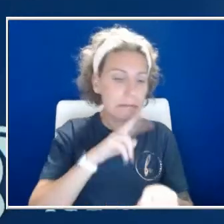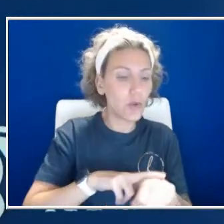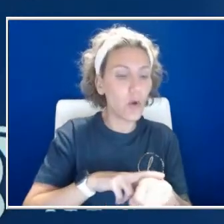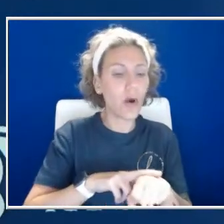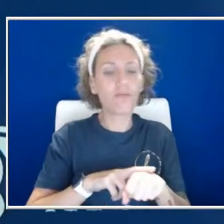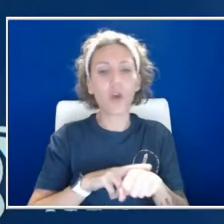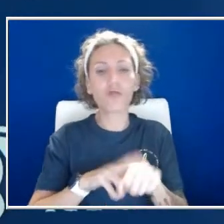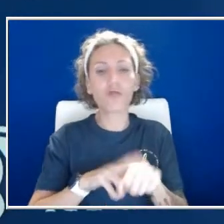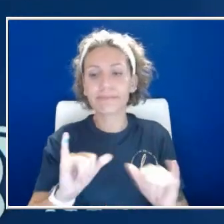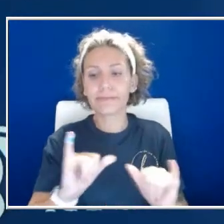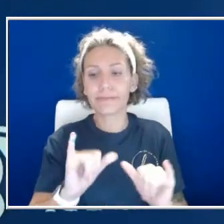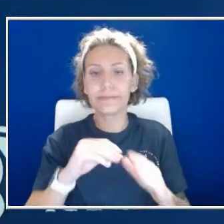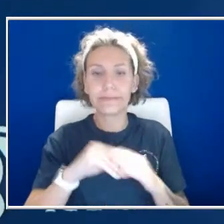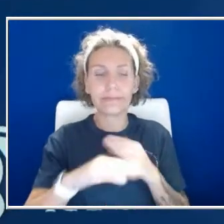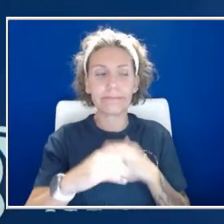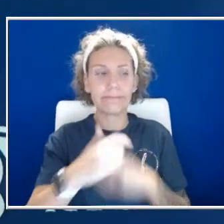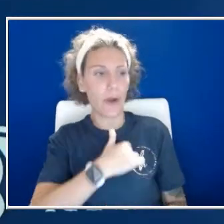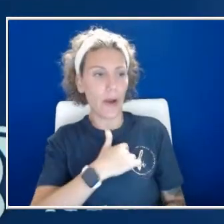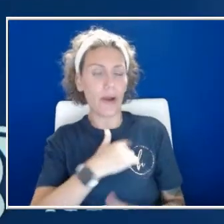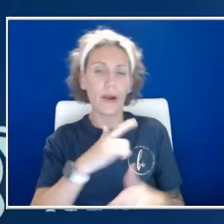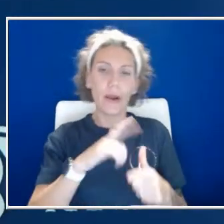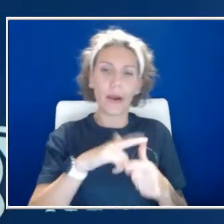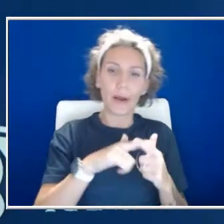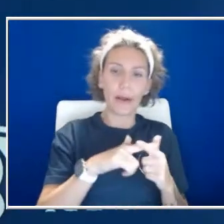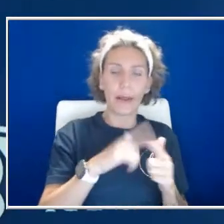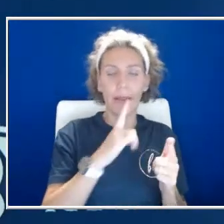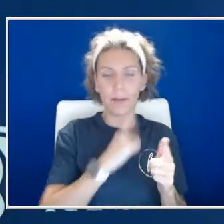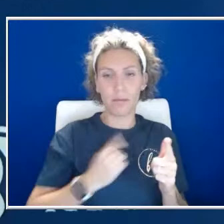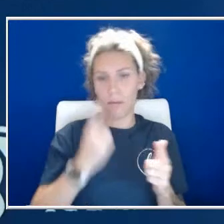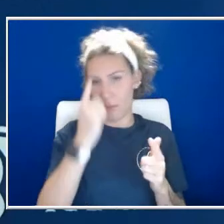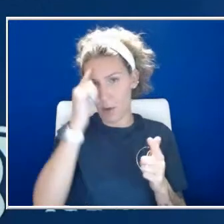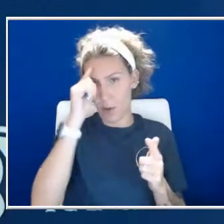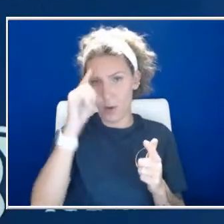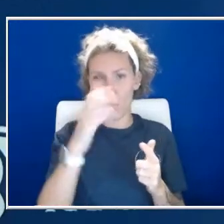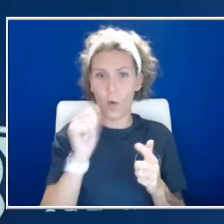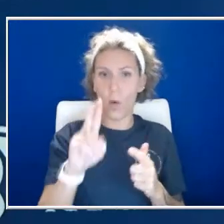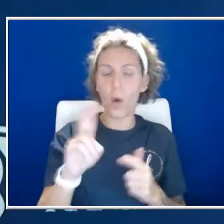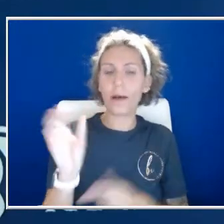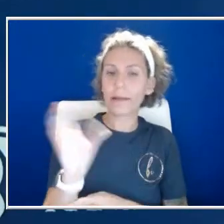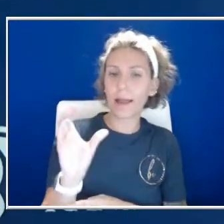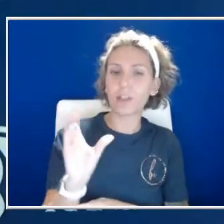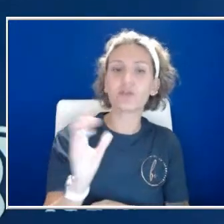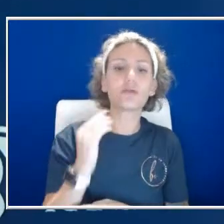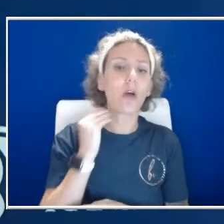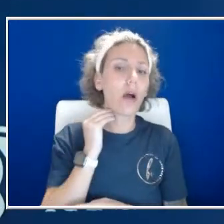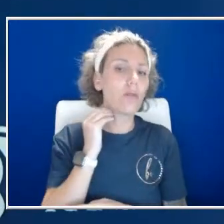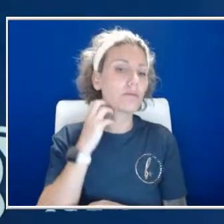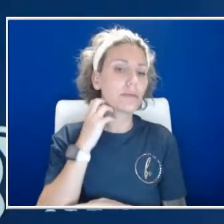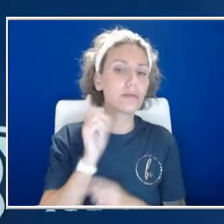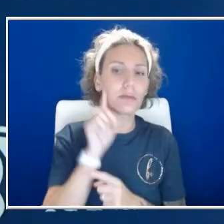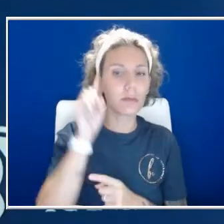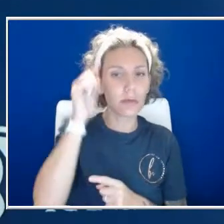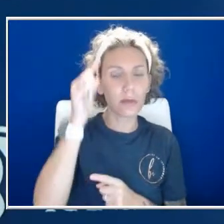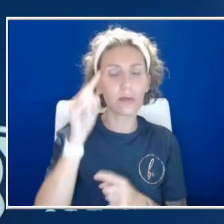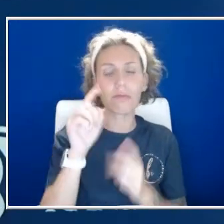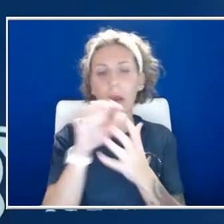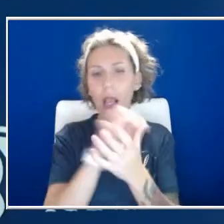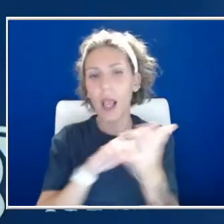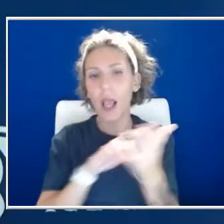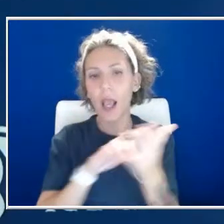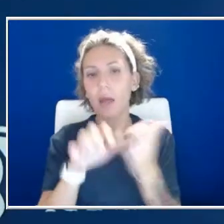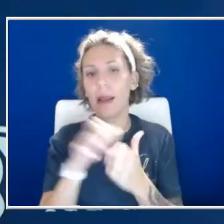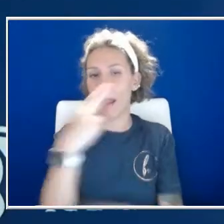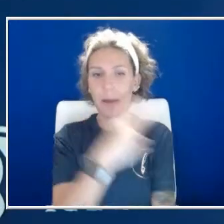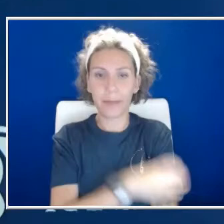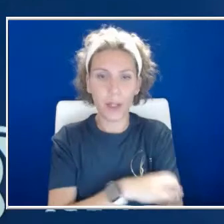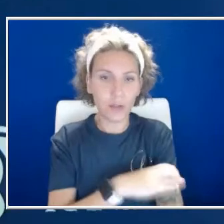to the brain, is an example. Or you have cholesterol built up on the blood vessels of the neck, is an example. Combination of high blood pressure,